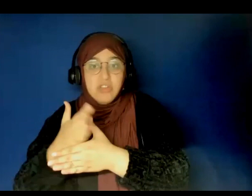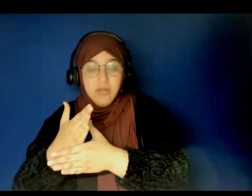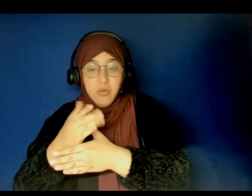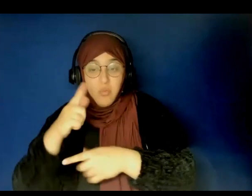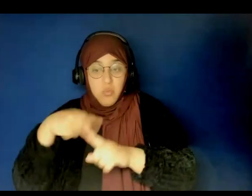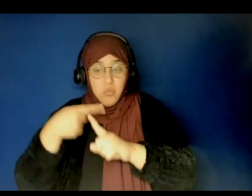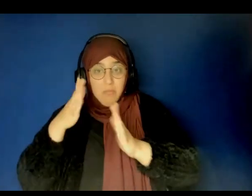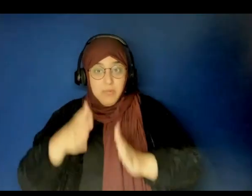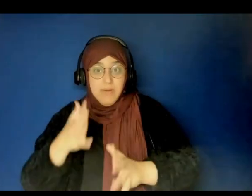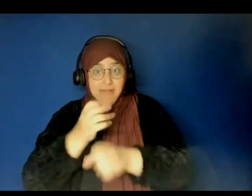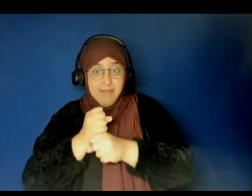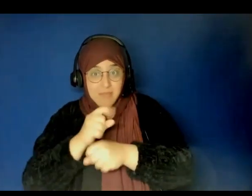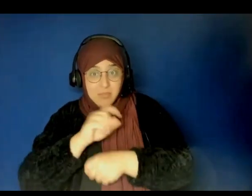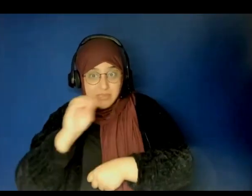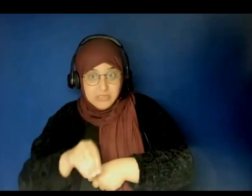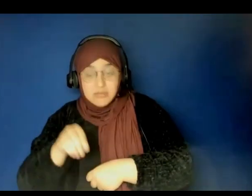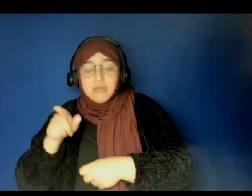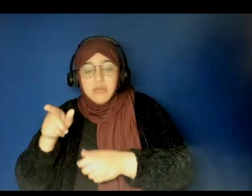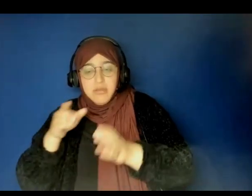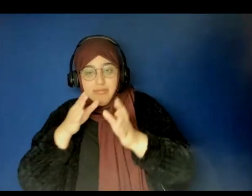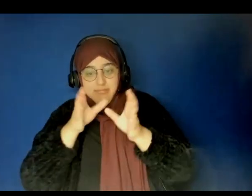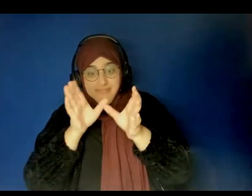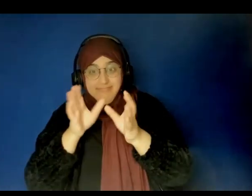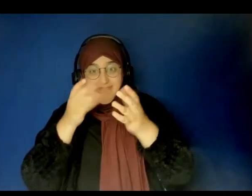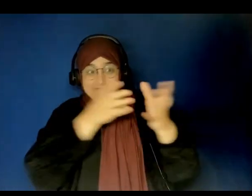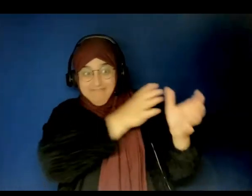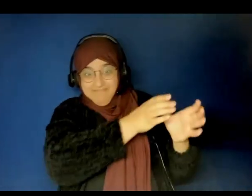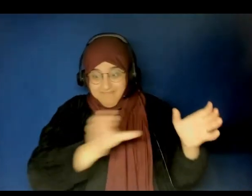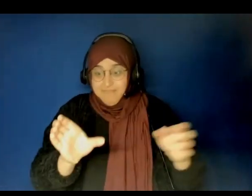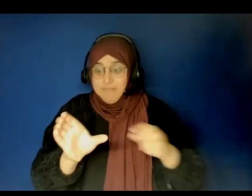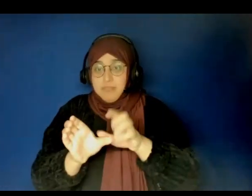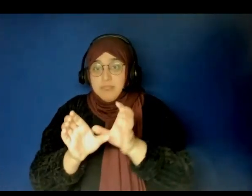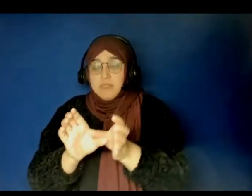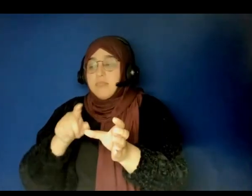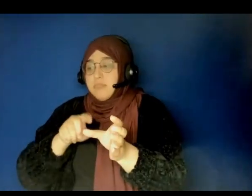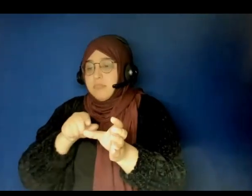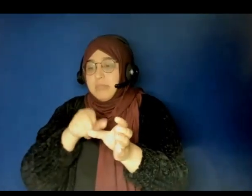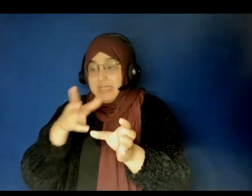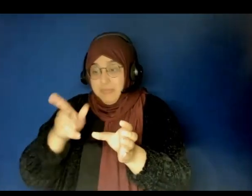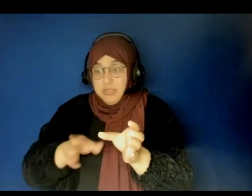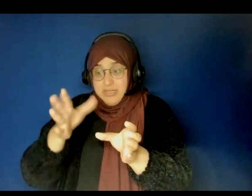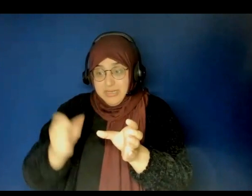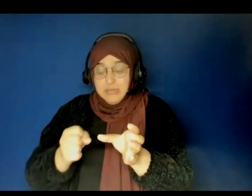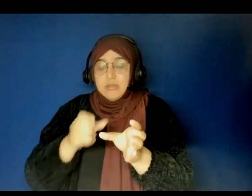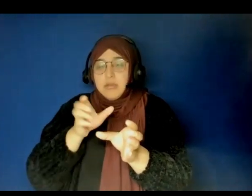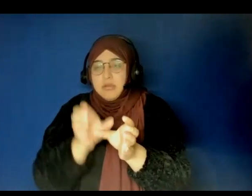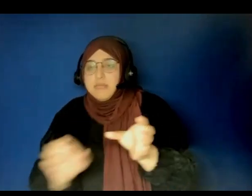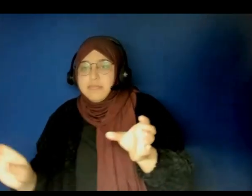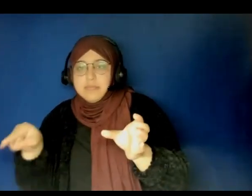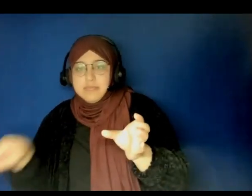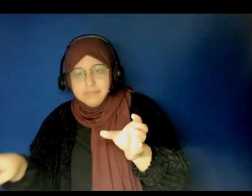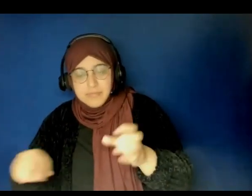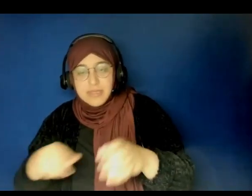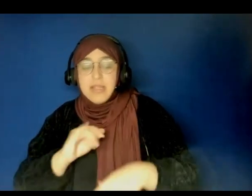So, you might have a person pass away and they have, their